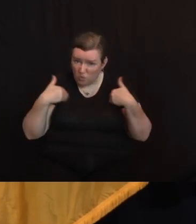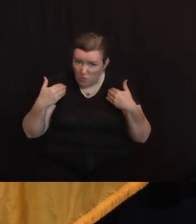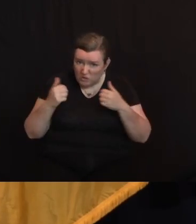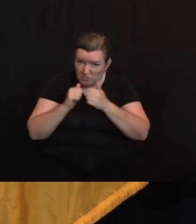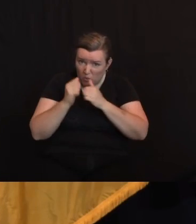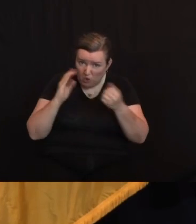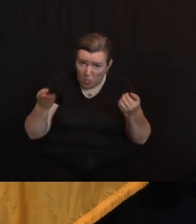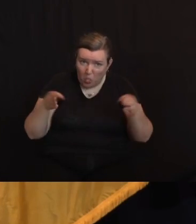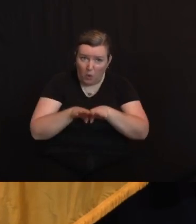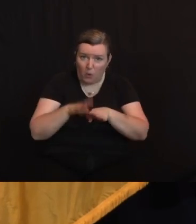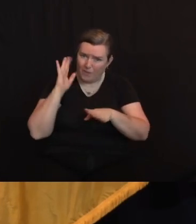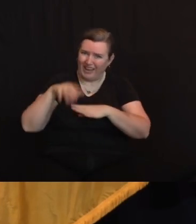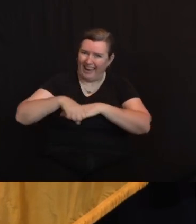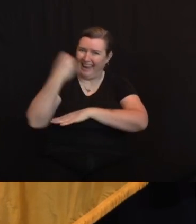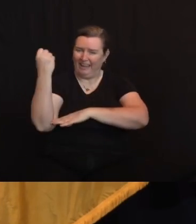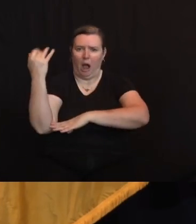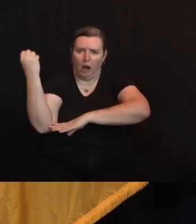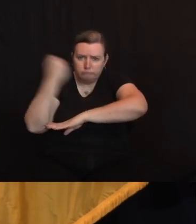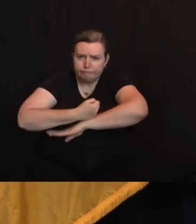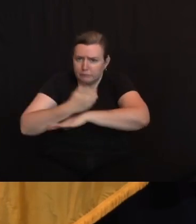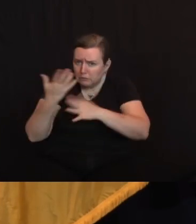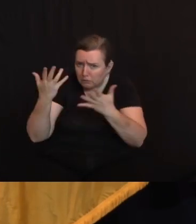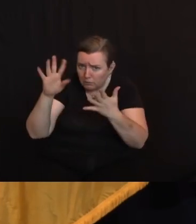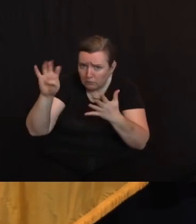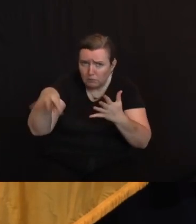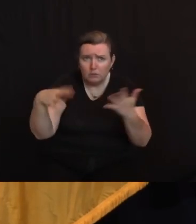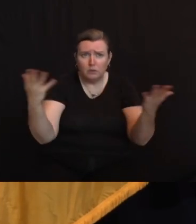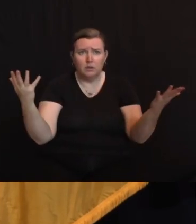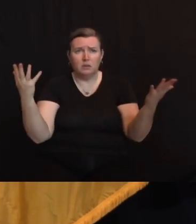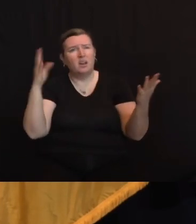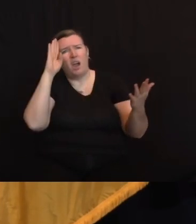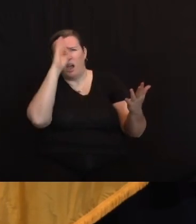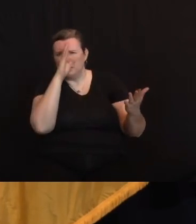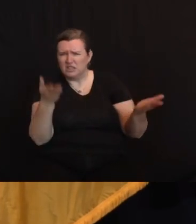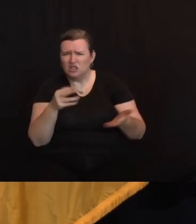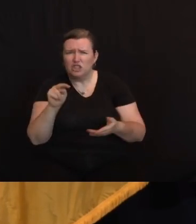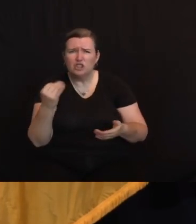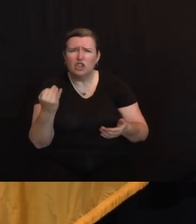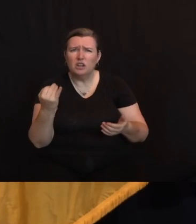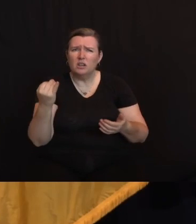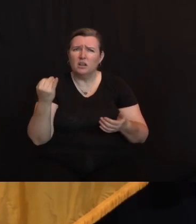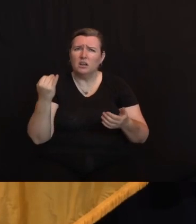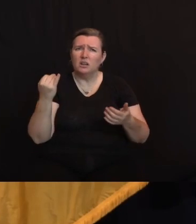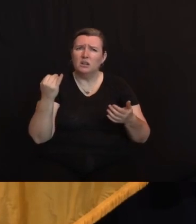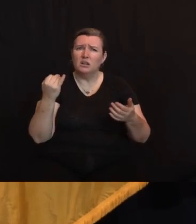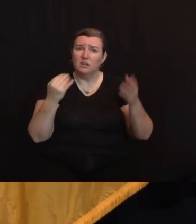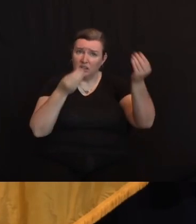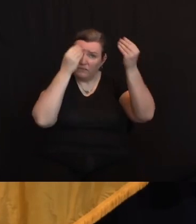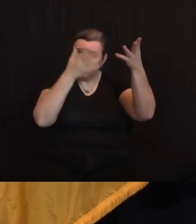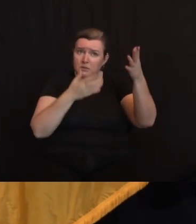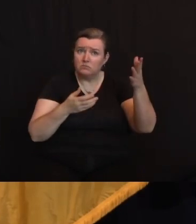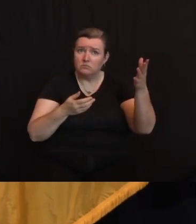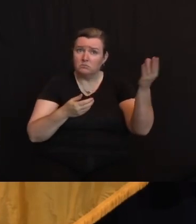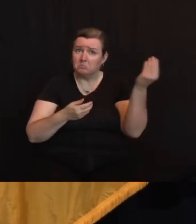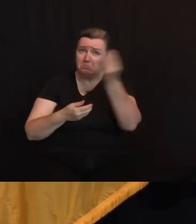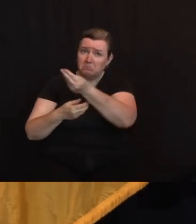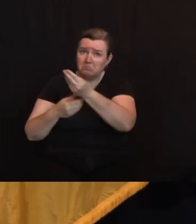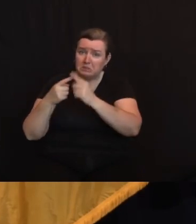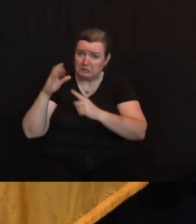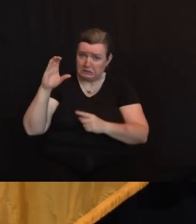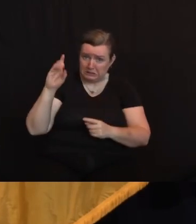Okay. Are hospitals in New Jersey reporting coronavirus data to the CDC that will now go to Health and Human Services? And do you have